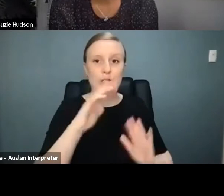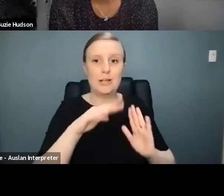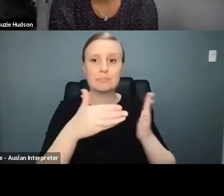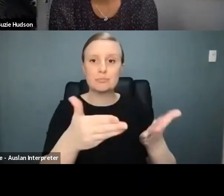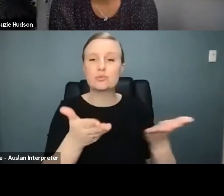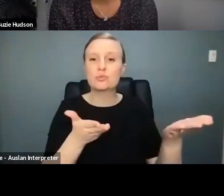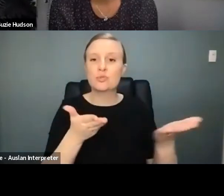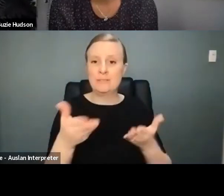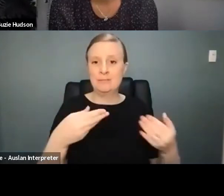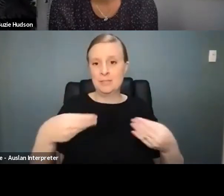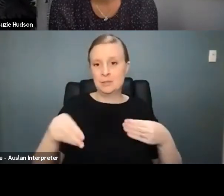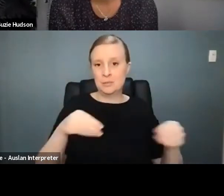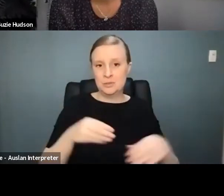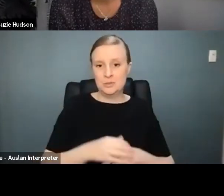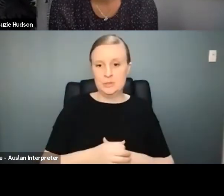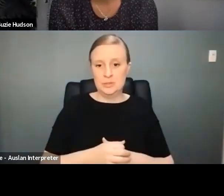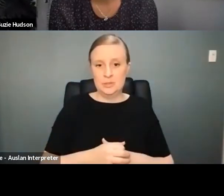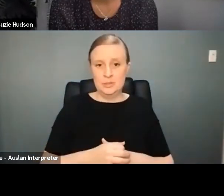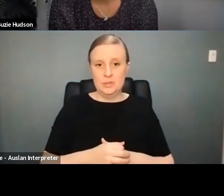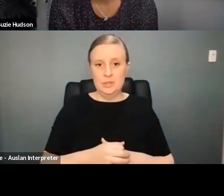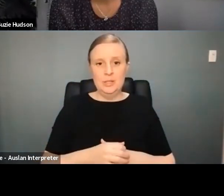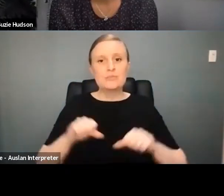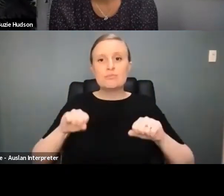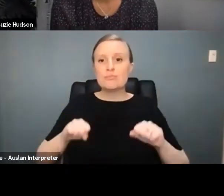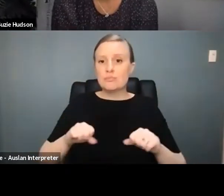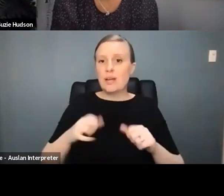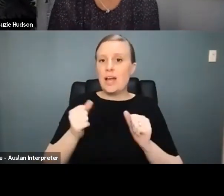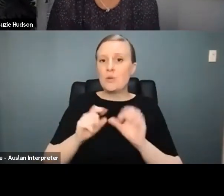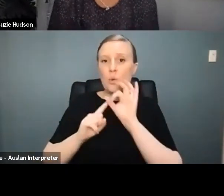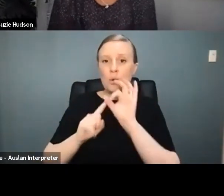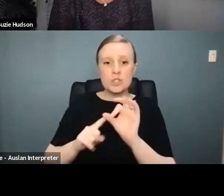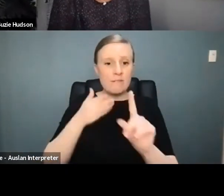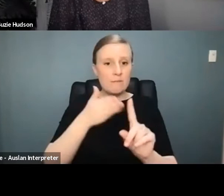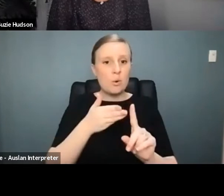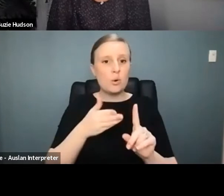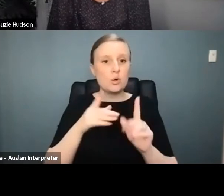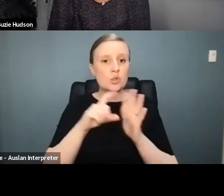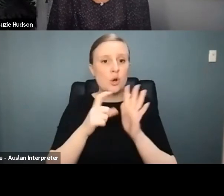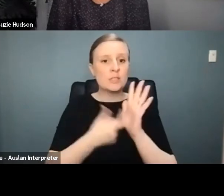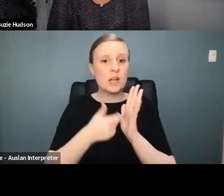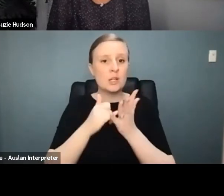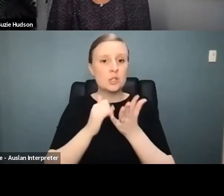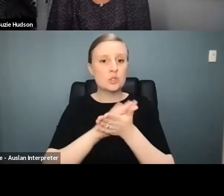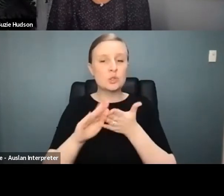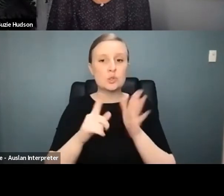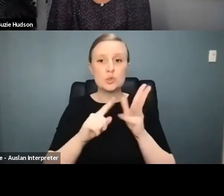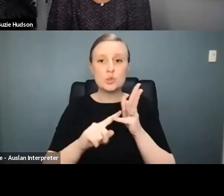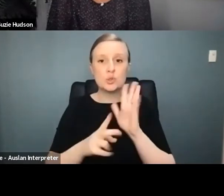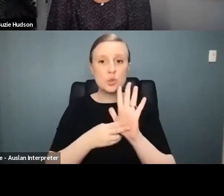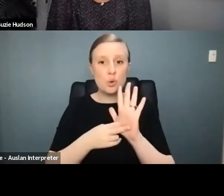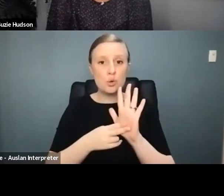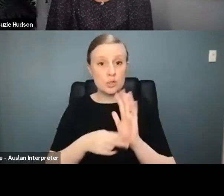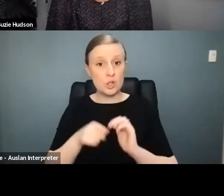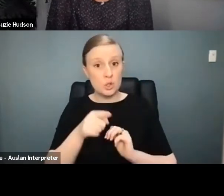to you. So one is Sean's team finding an increase in emergency presentations due to negative drug